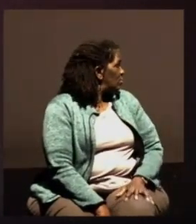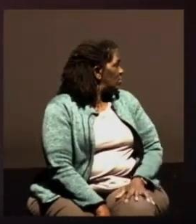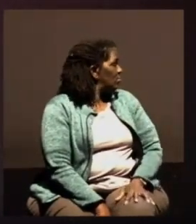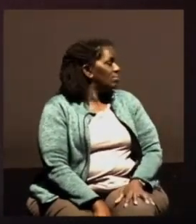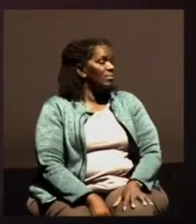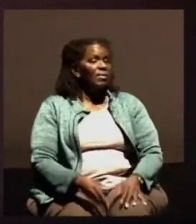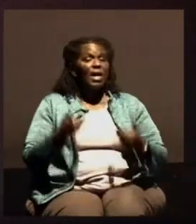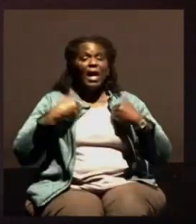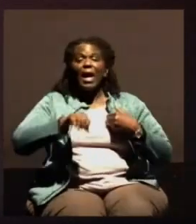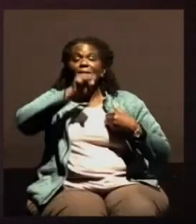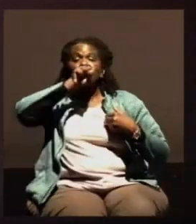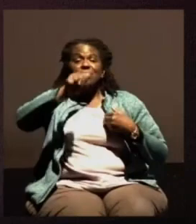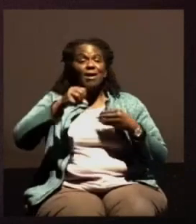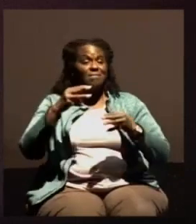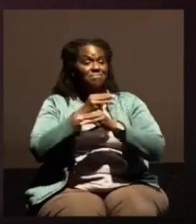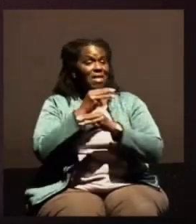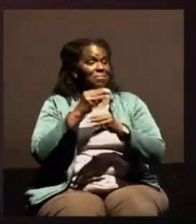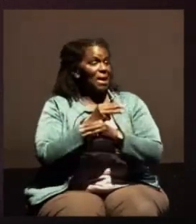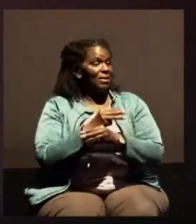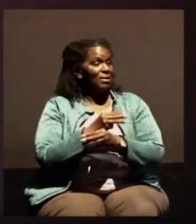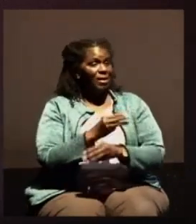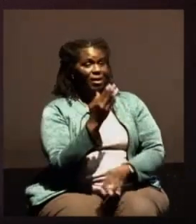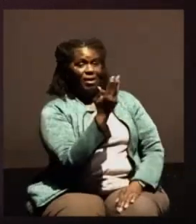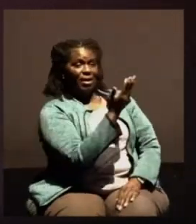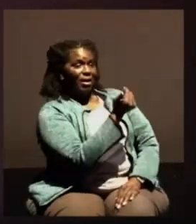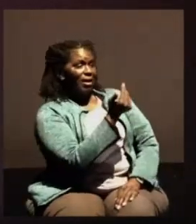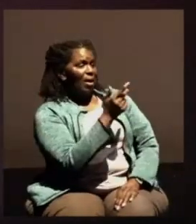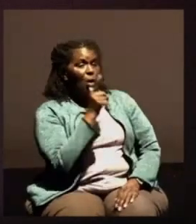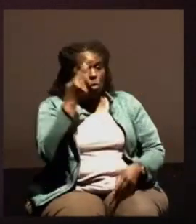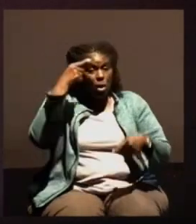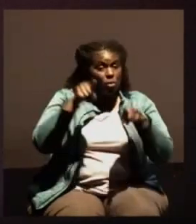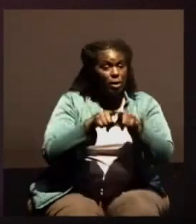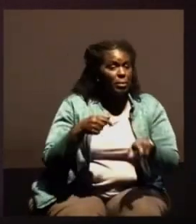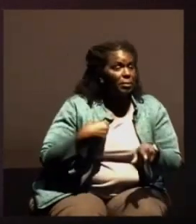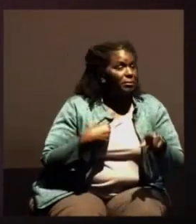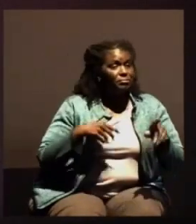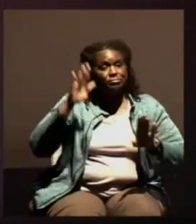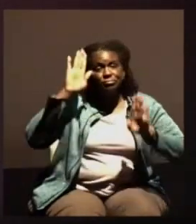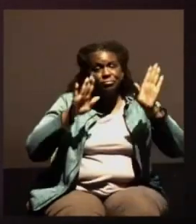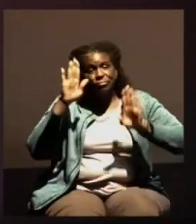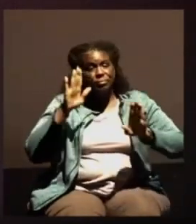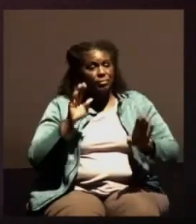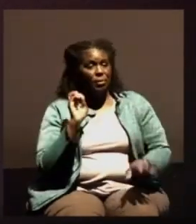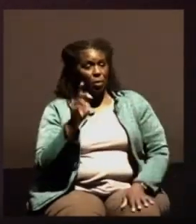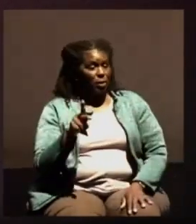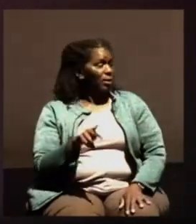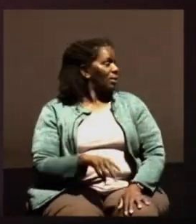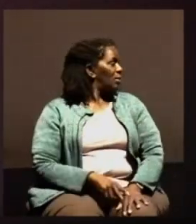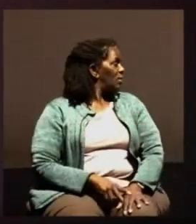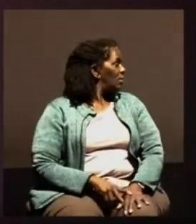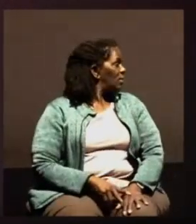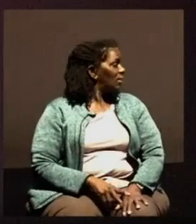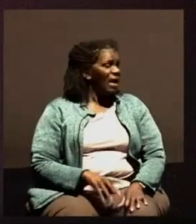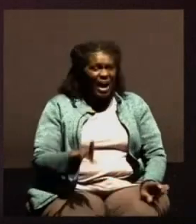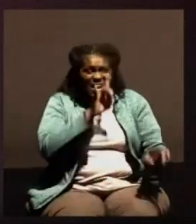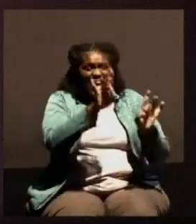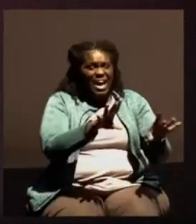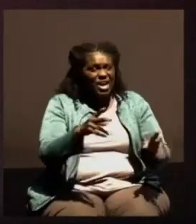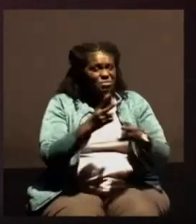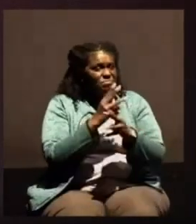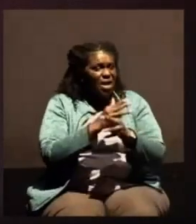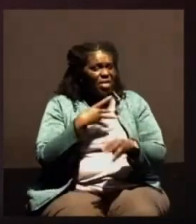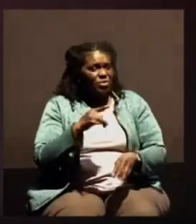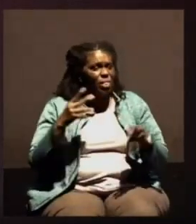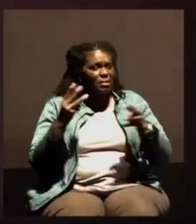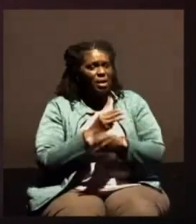I love mathematics. Who agrees with me over here? Okay. How about I hate mathematics, I don't